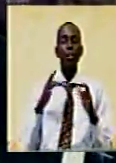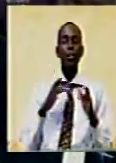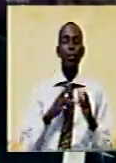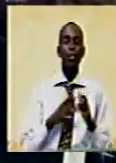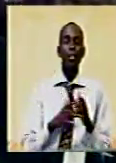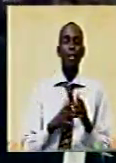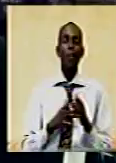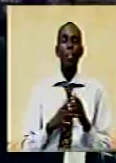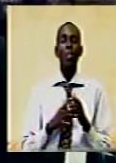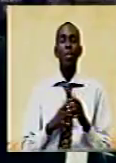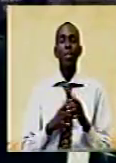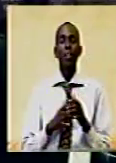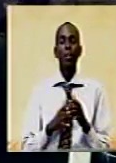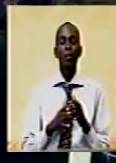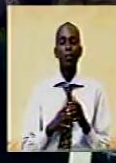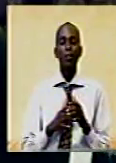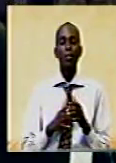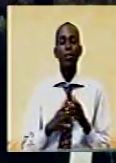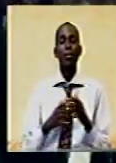Jesus.